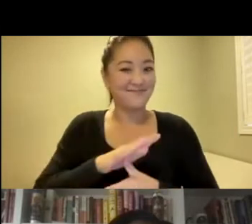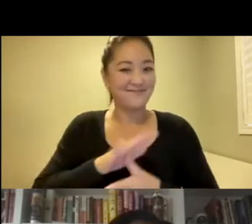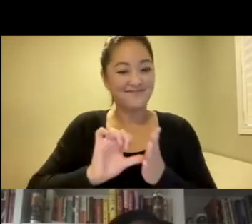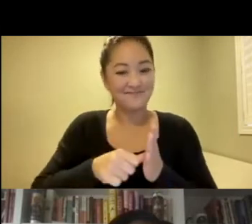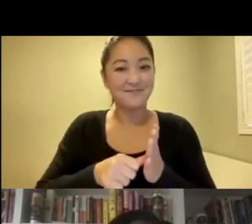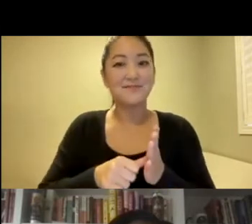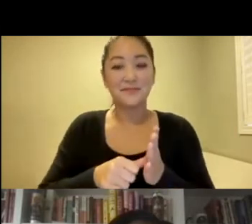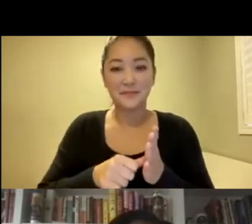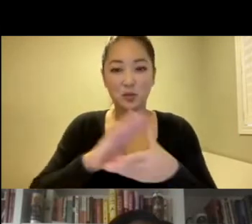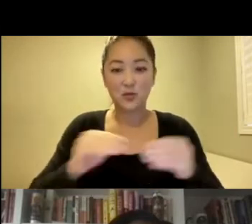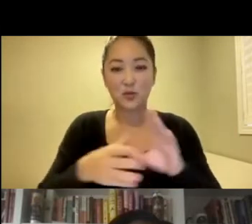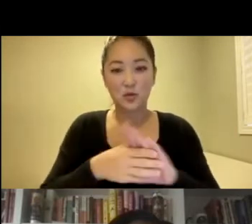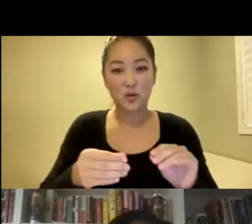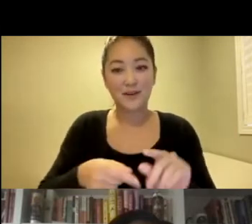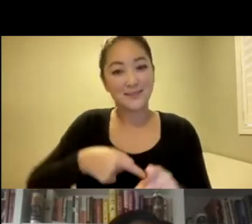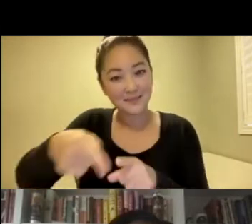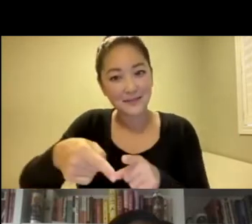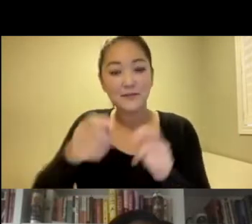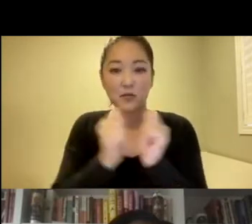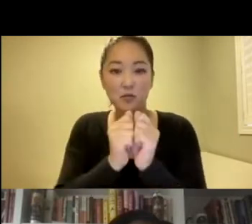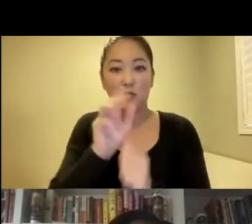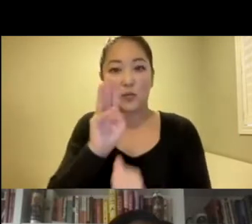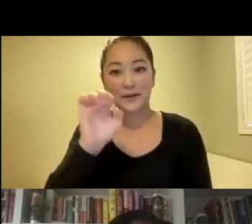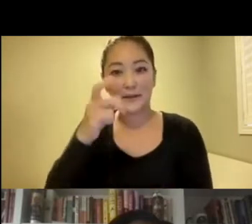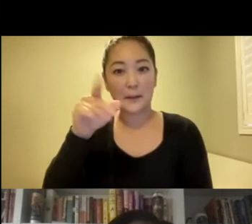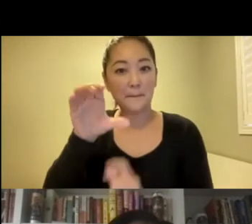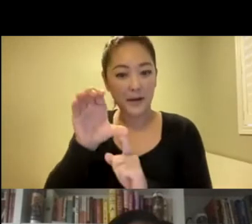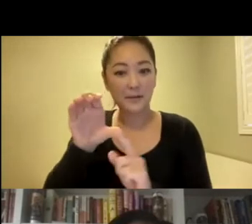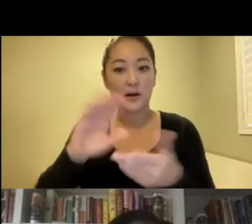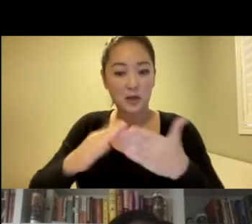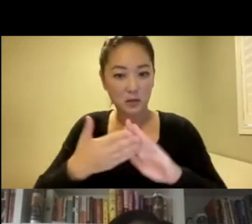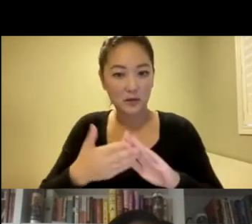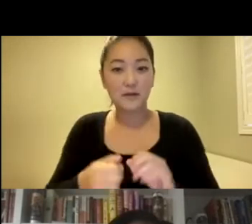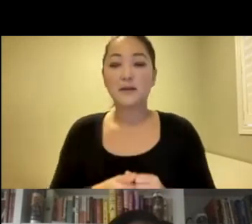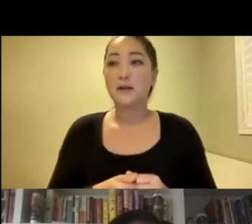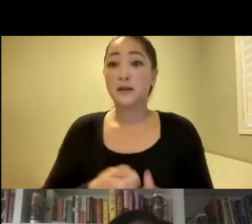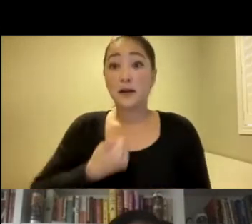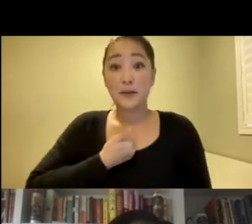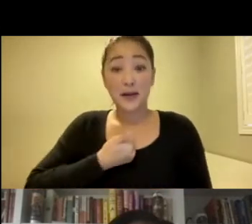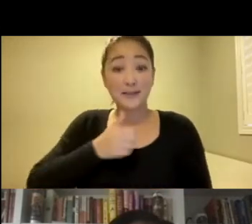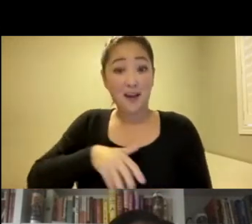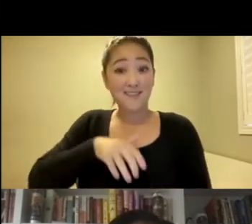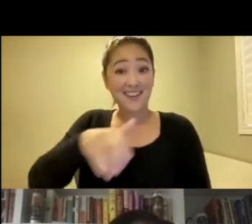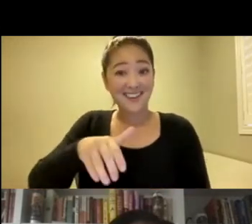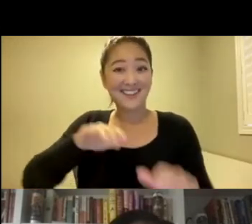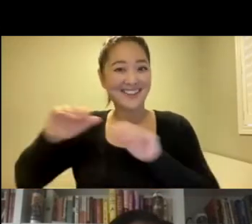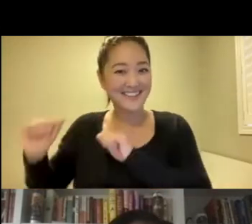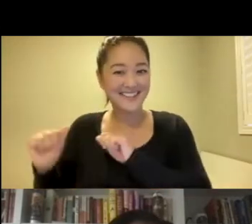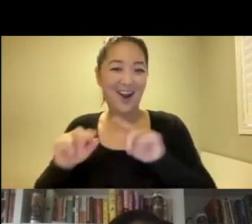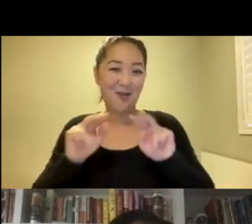BIPOC communities. And so I was on my mat leave, watching lots of TV with my